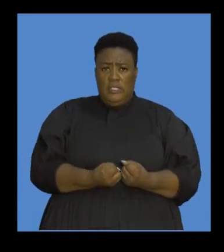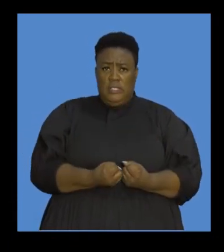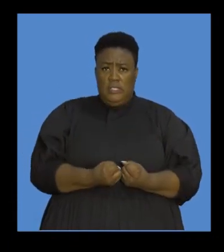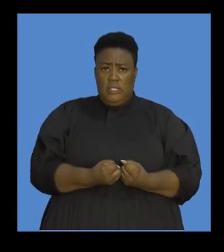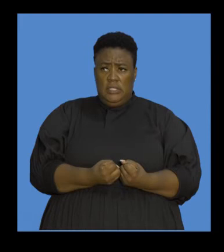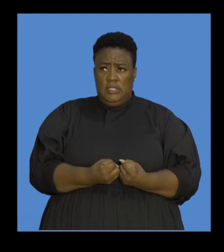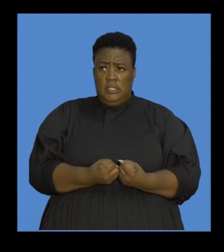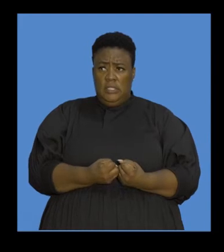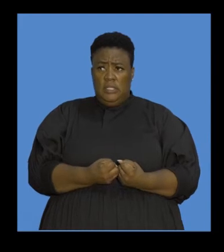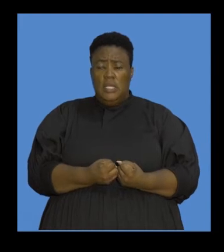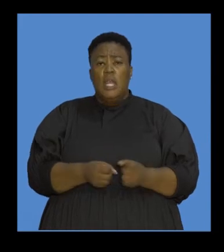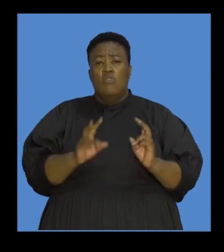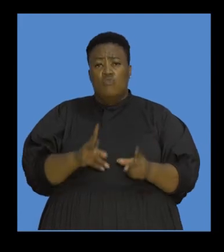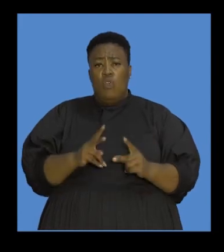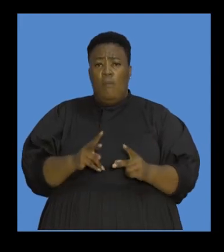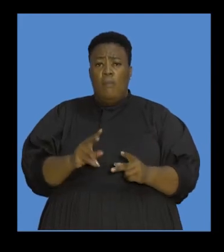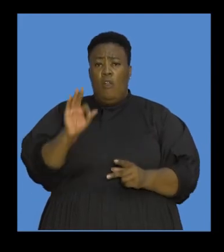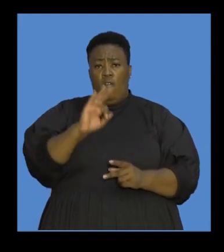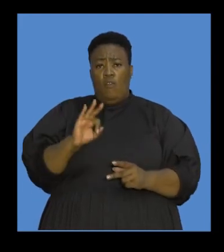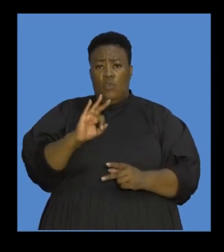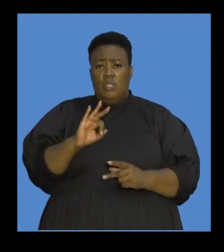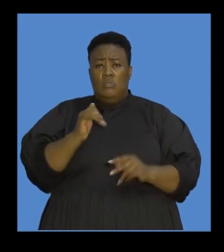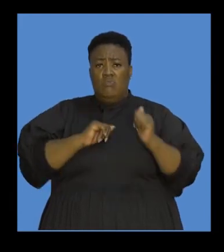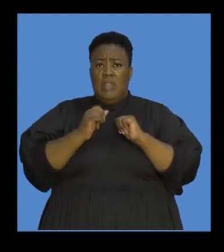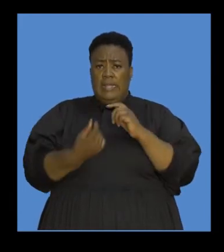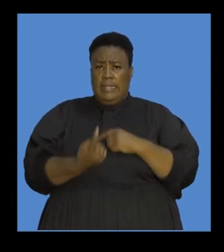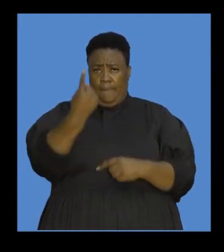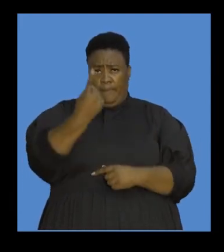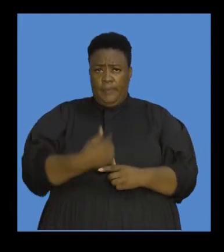down and the normal force which acts up.